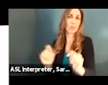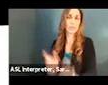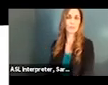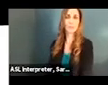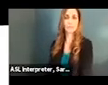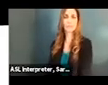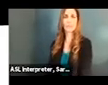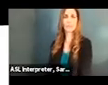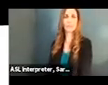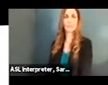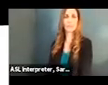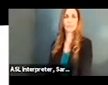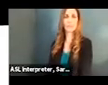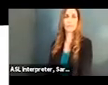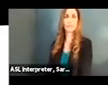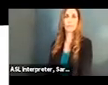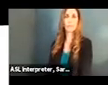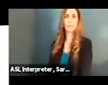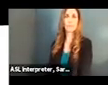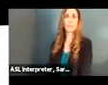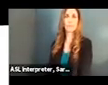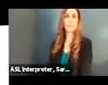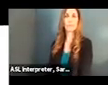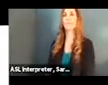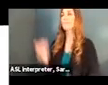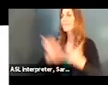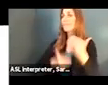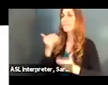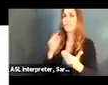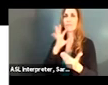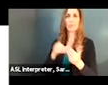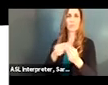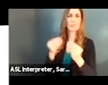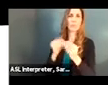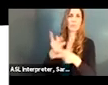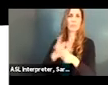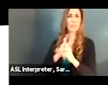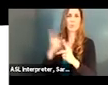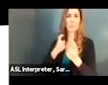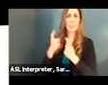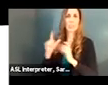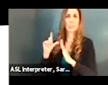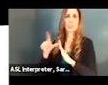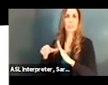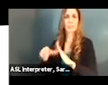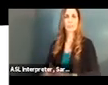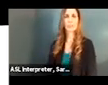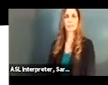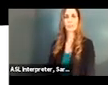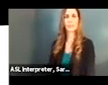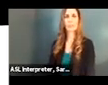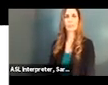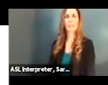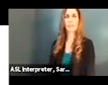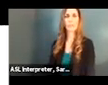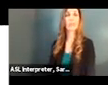it. Awesome. So we're going to keep moving on with our lending library, and we'll get to some questions after. So a few other things that we have in our